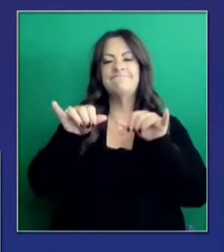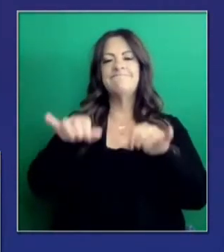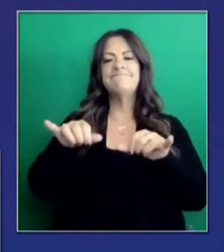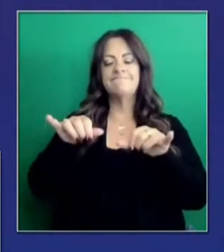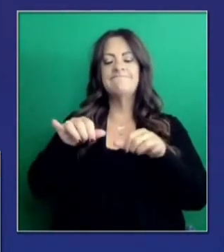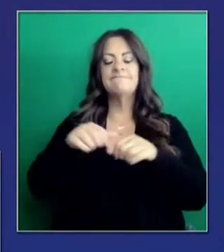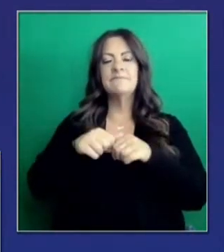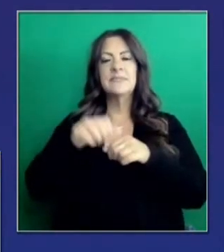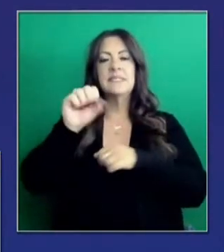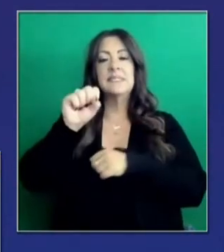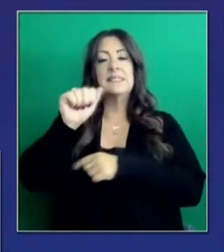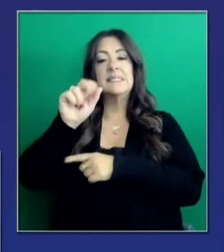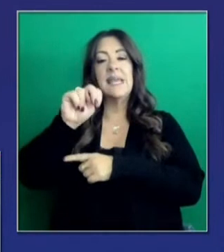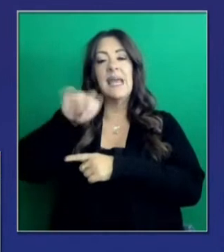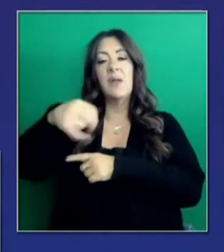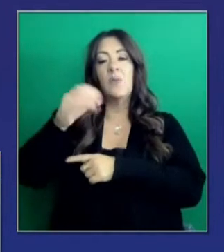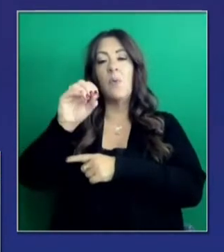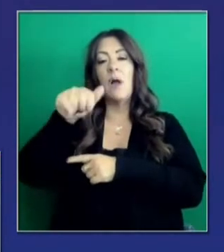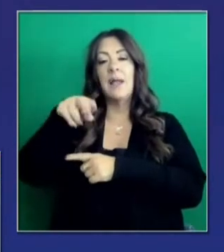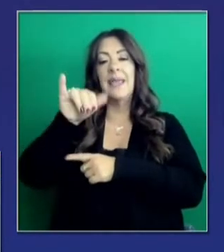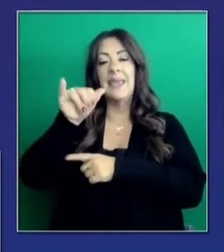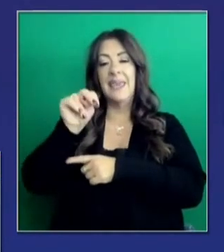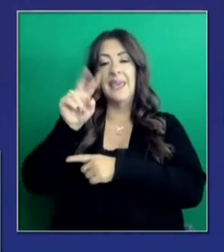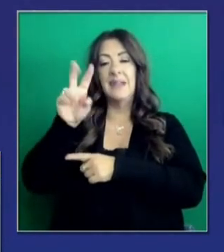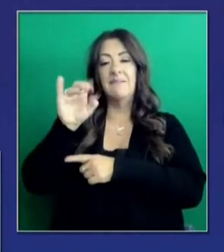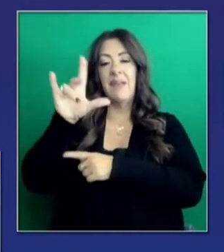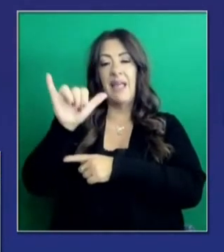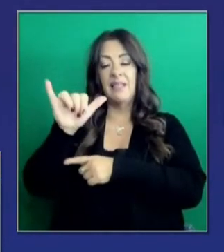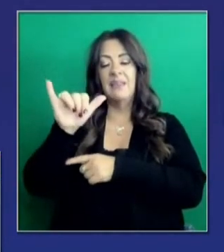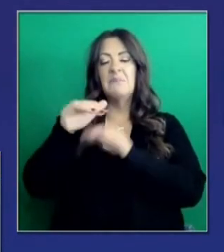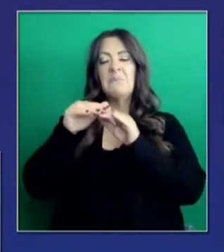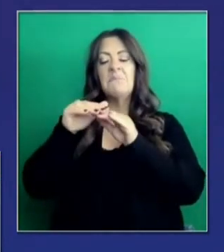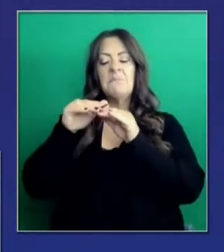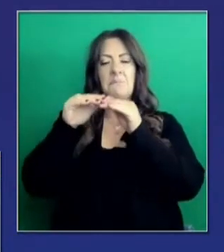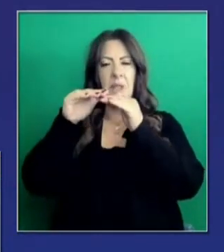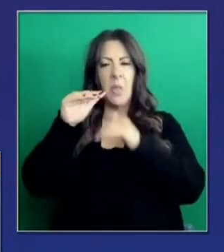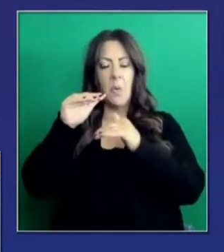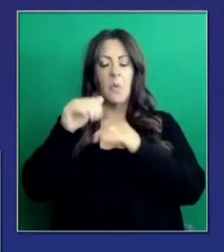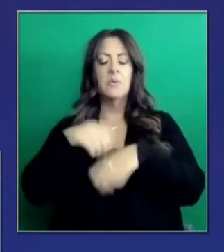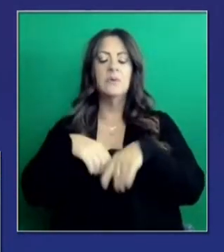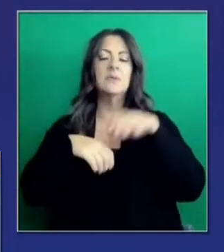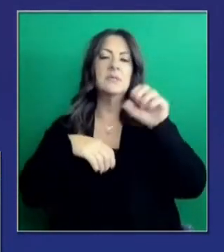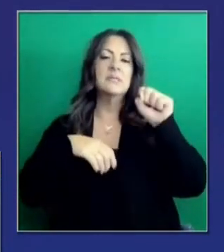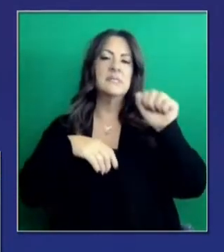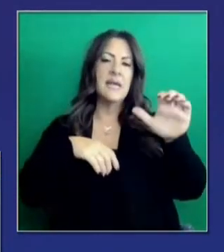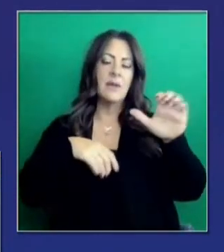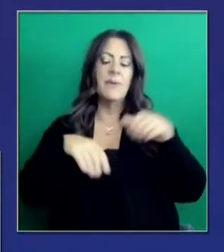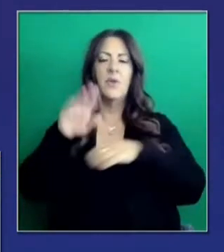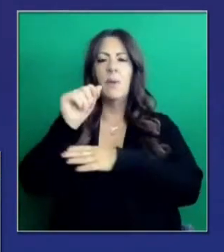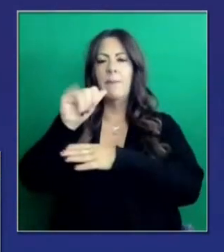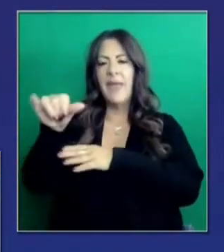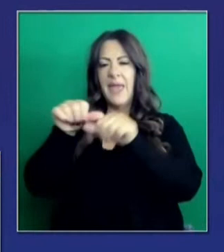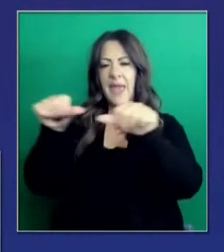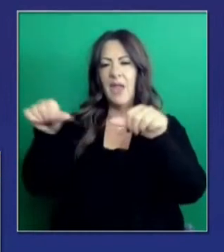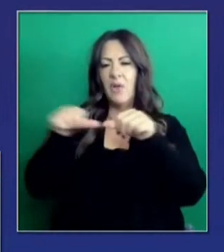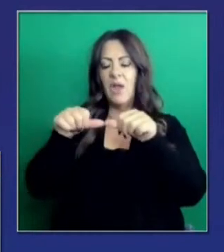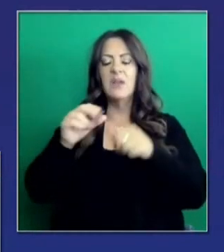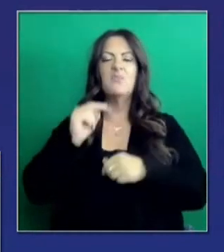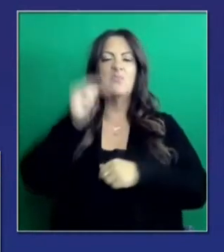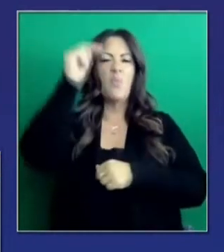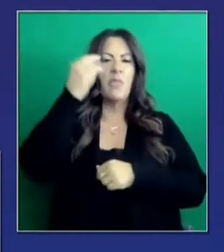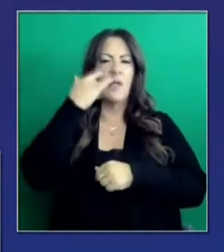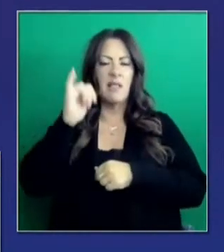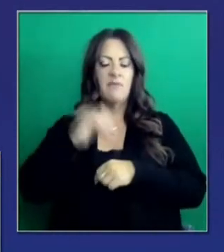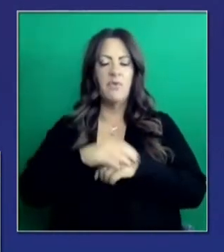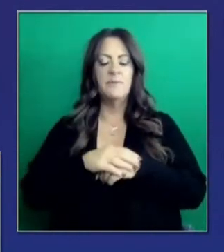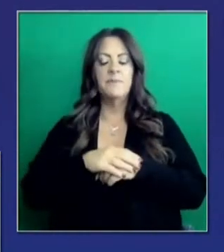bit below, Bay Area, tiny bit below, Greater Sacramento, Northern California. So the goal of